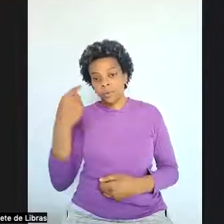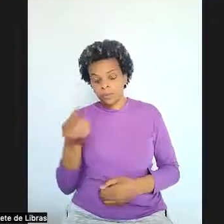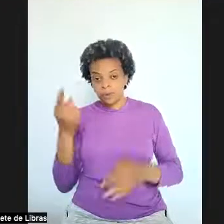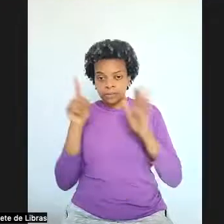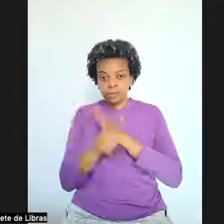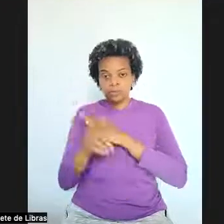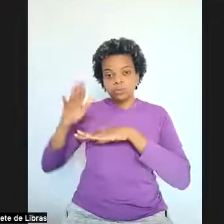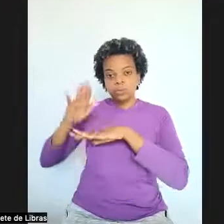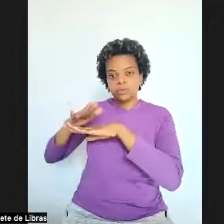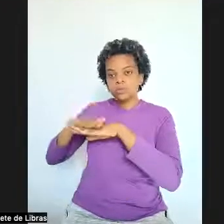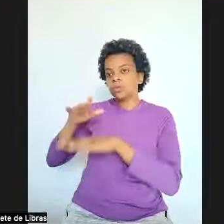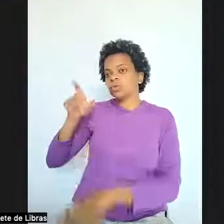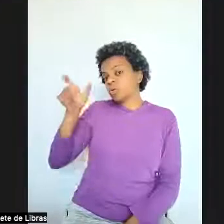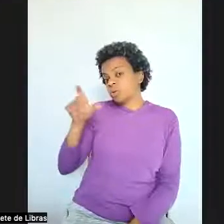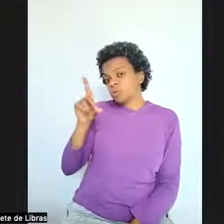Next question is for you, Dudu.